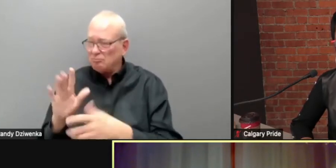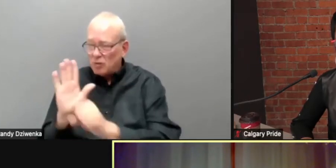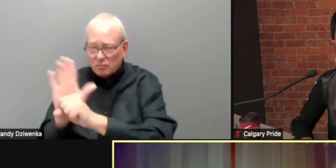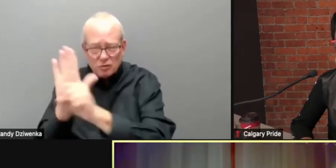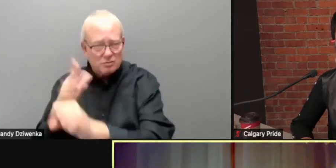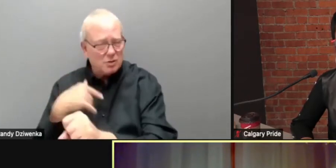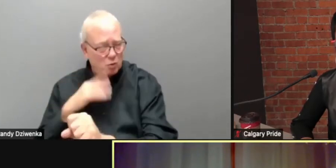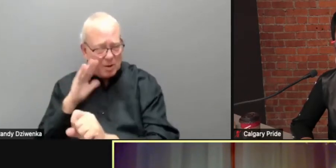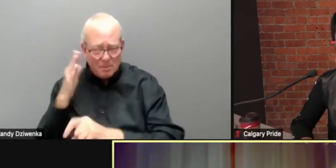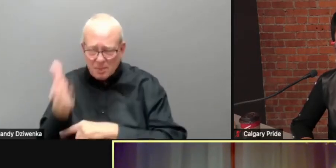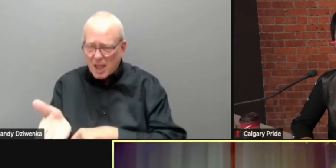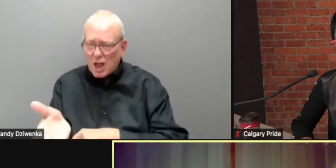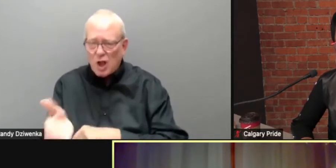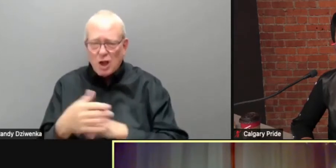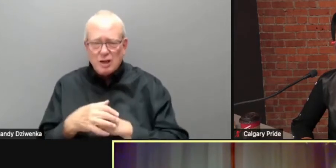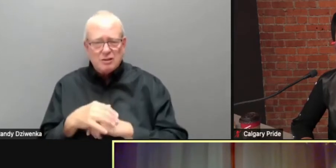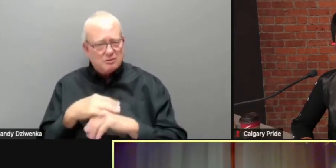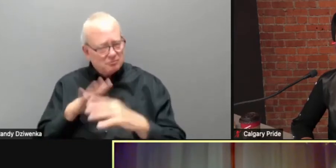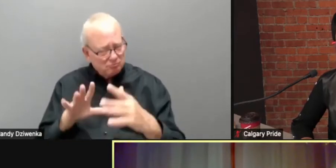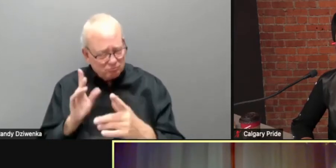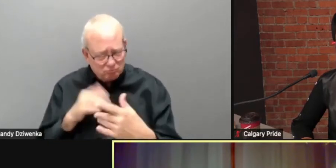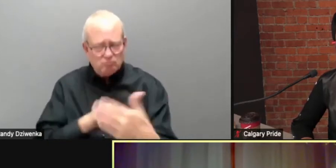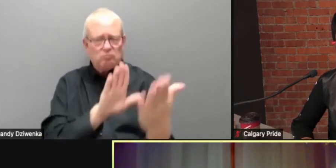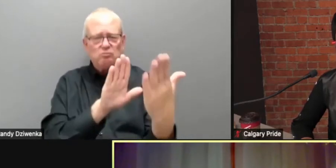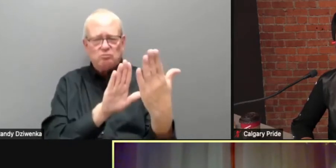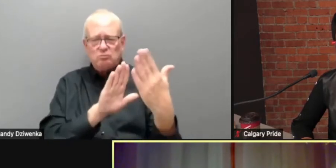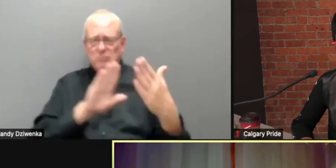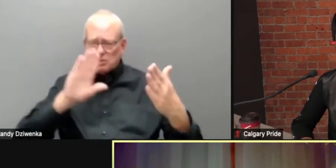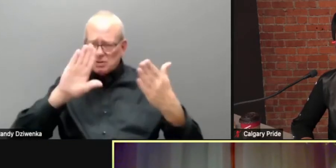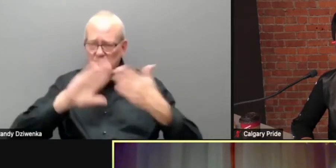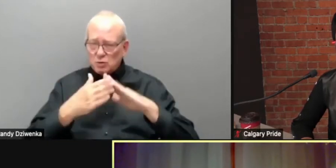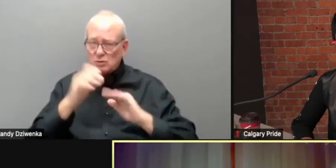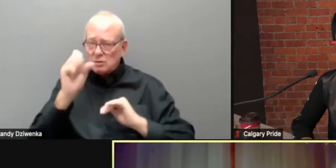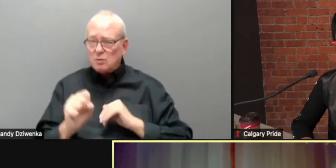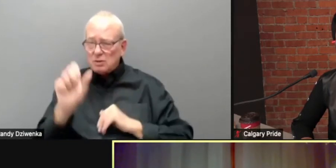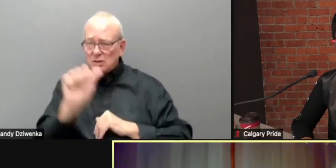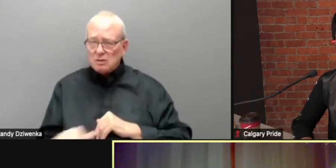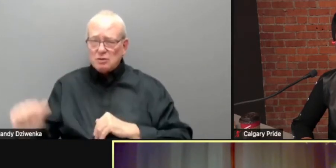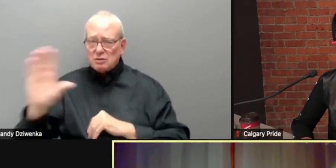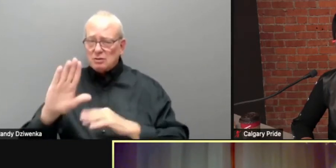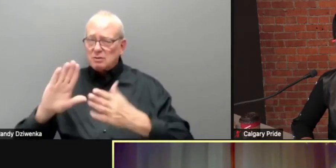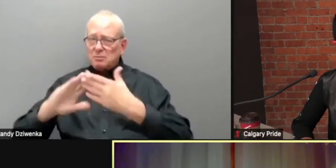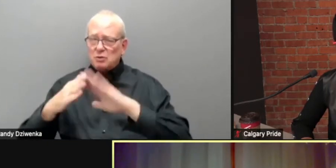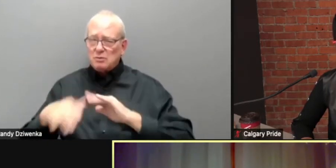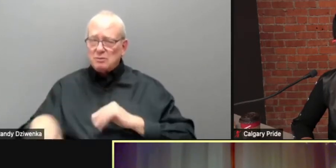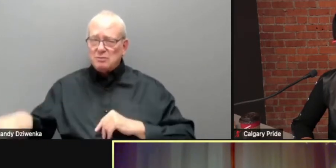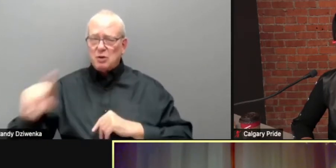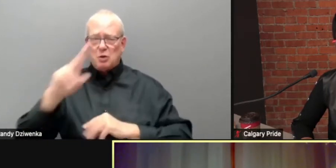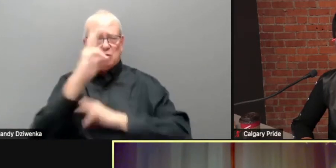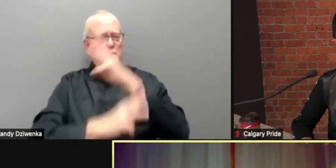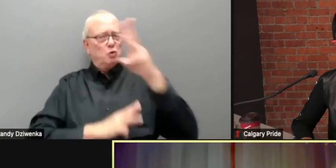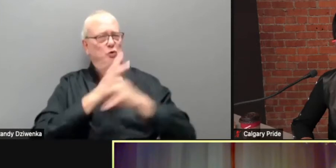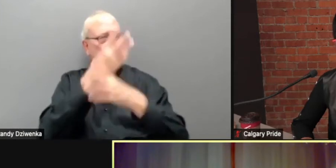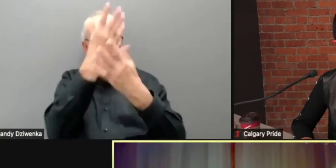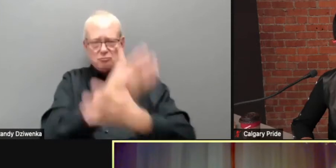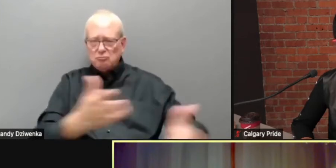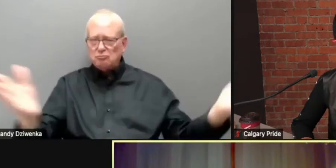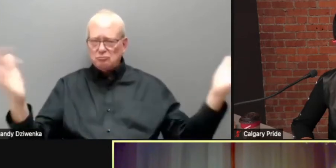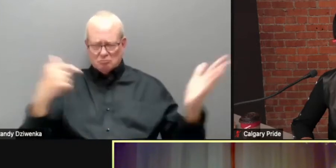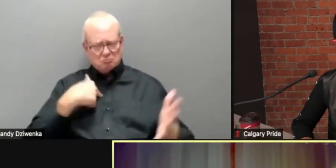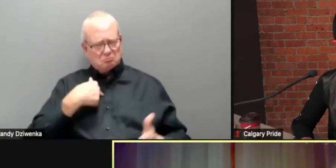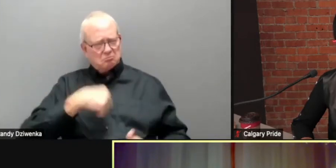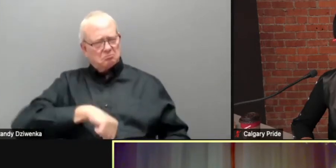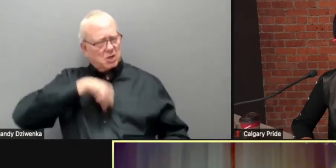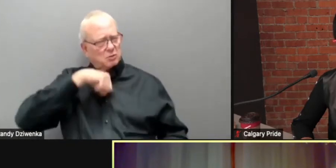will face the world. Yeah. So you live your life, and I'm proud of his accomplishments, what